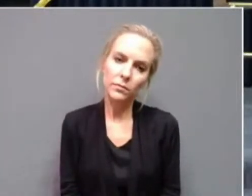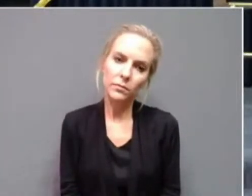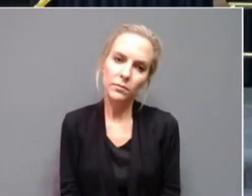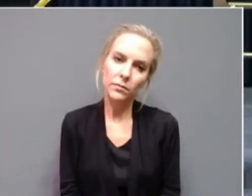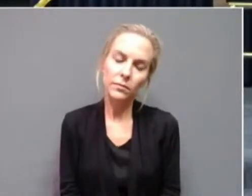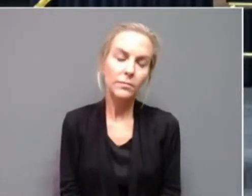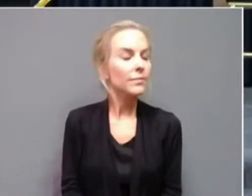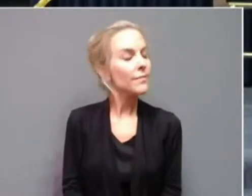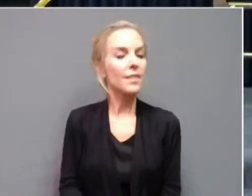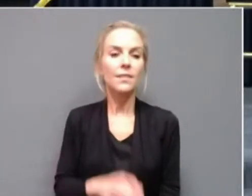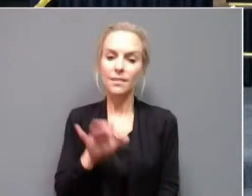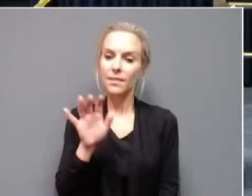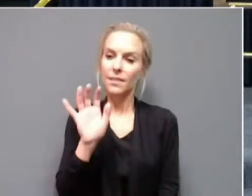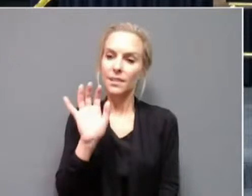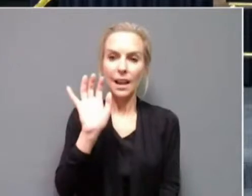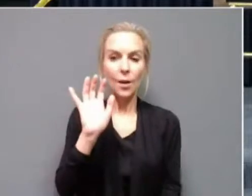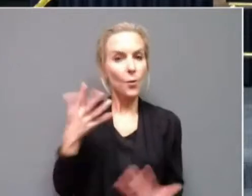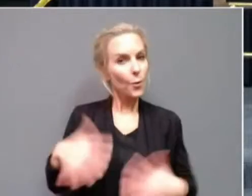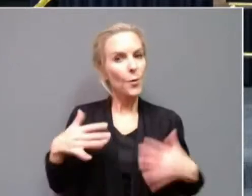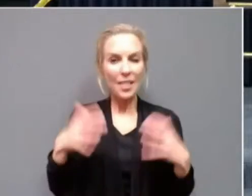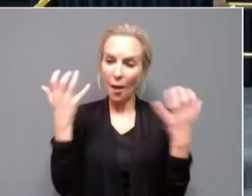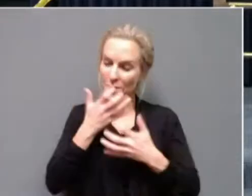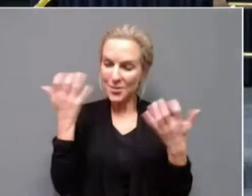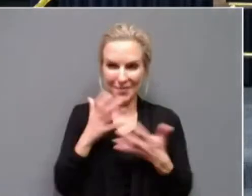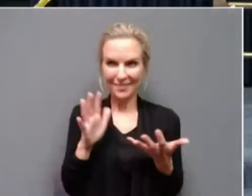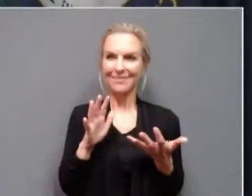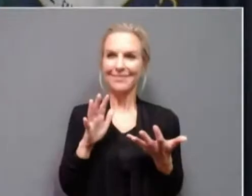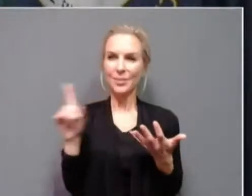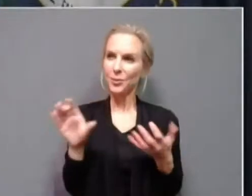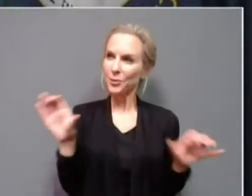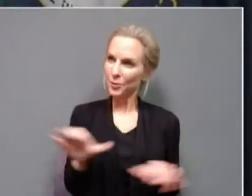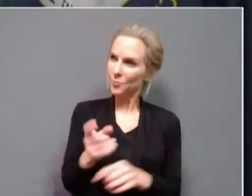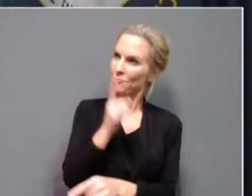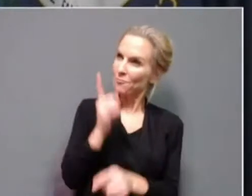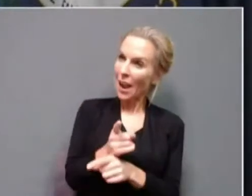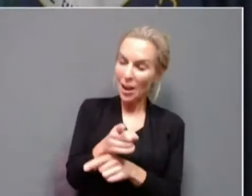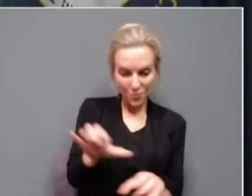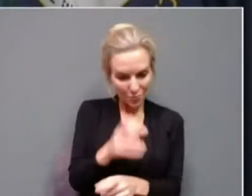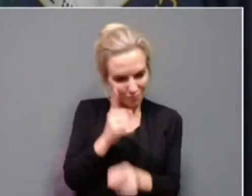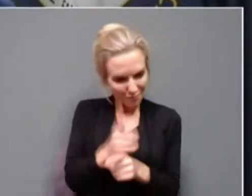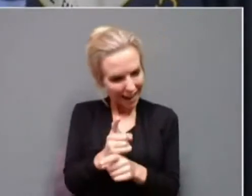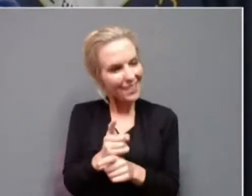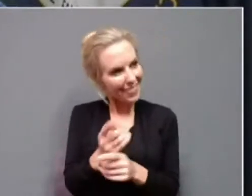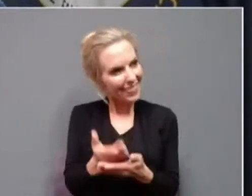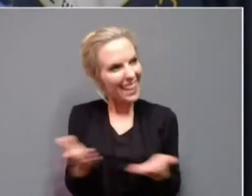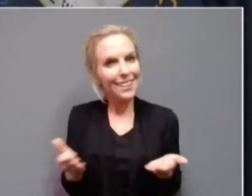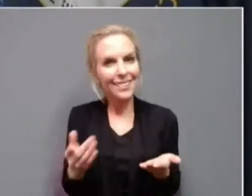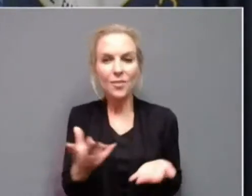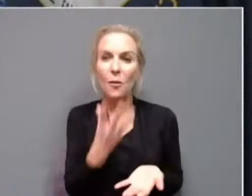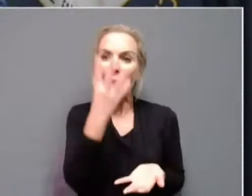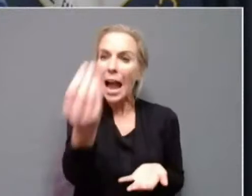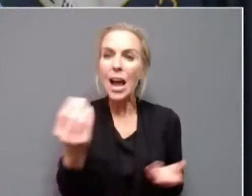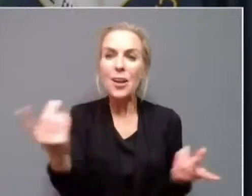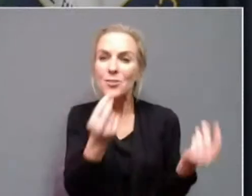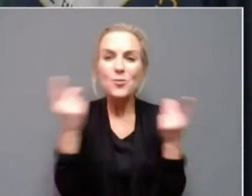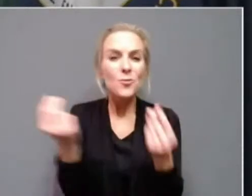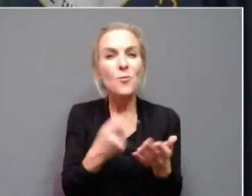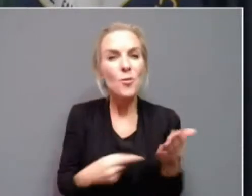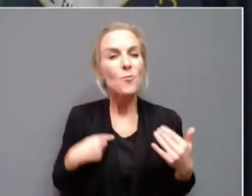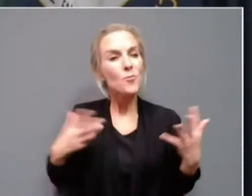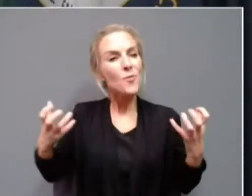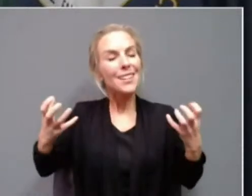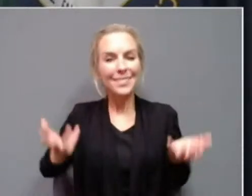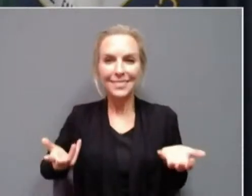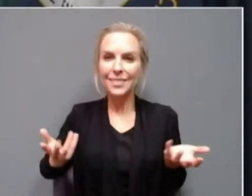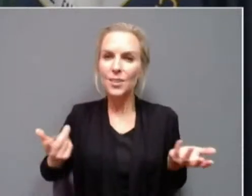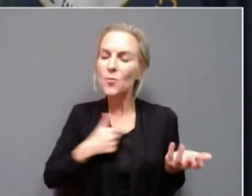That's awesome. I mean, just by doing the right thing, you can get out and do all the things we want to do, all the things we